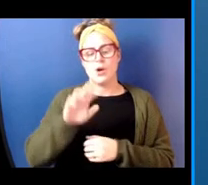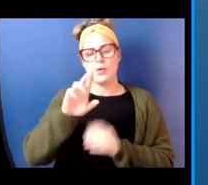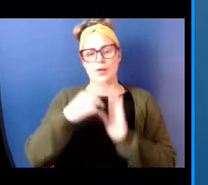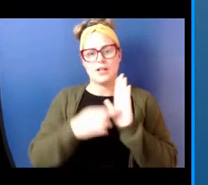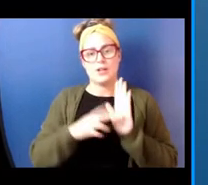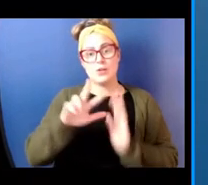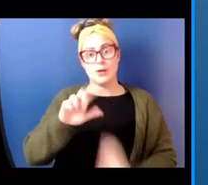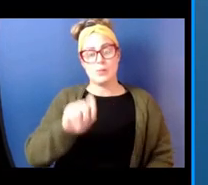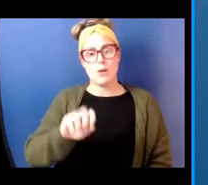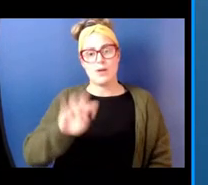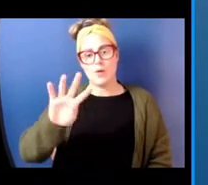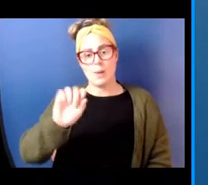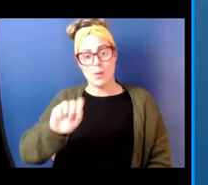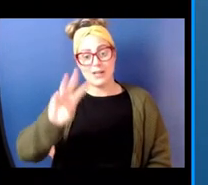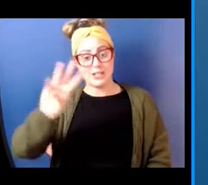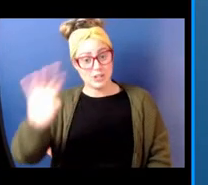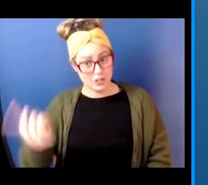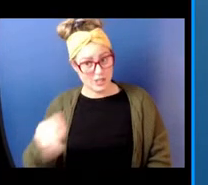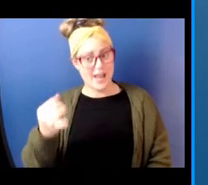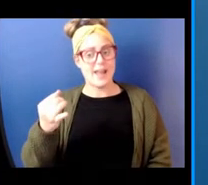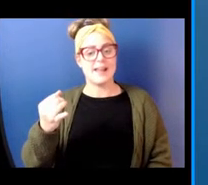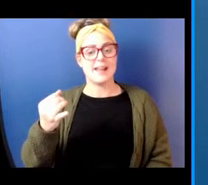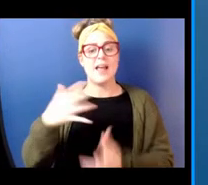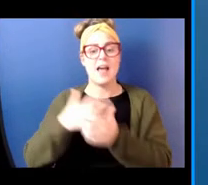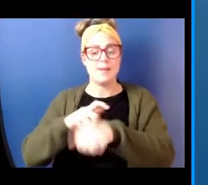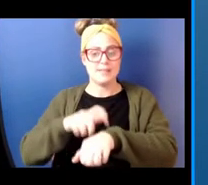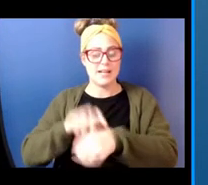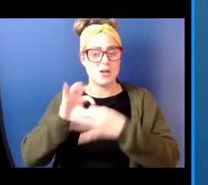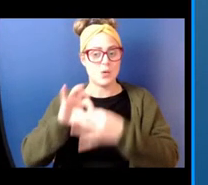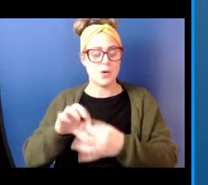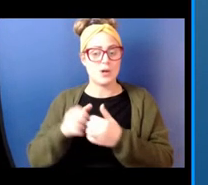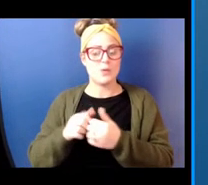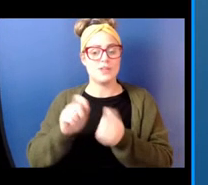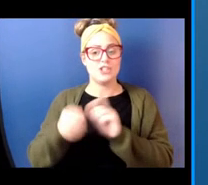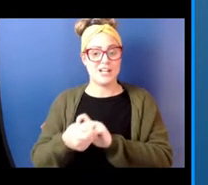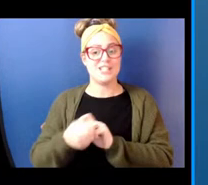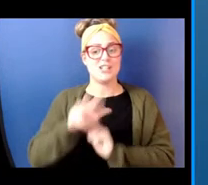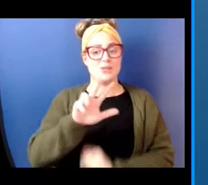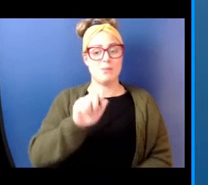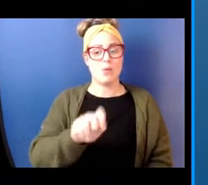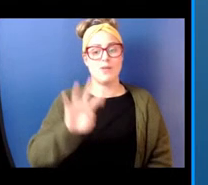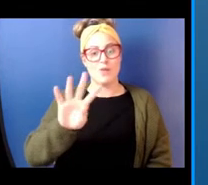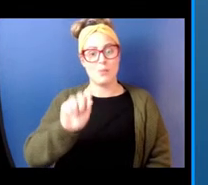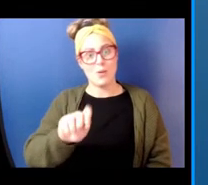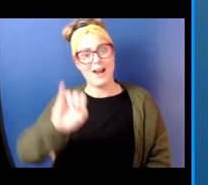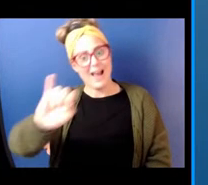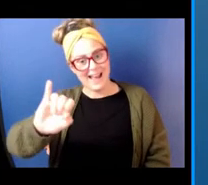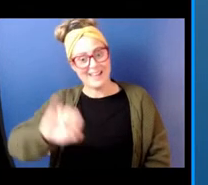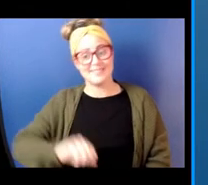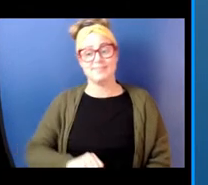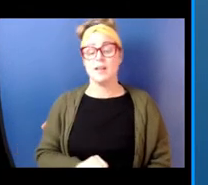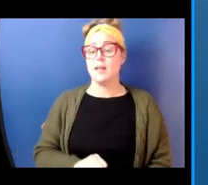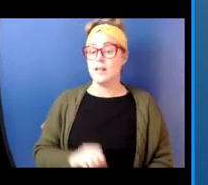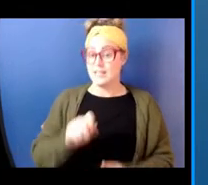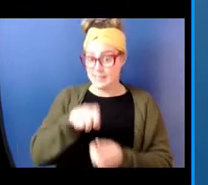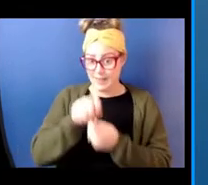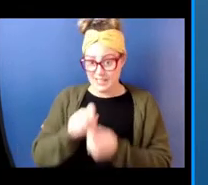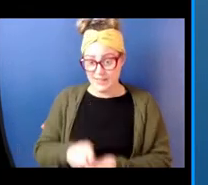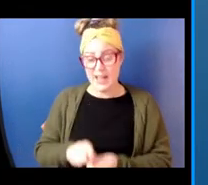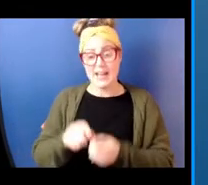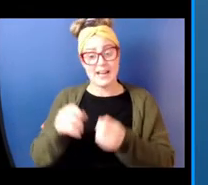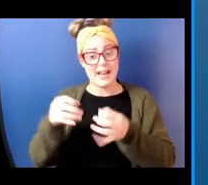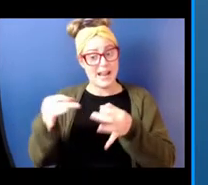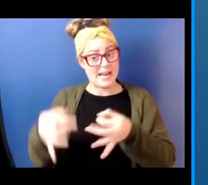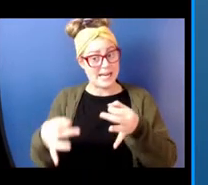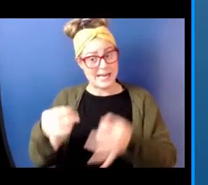has been updated according to the change in 3.4 point I to specify that a hearing may or may not be deemed necessary